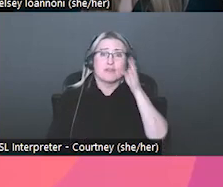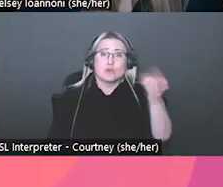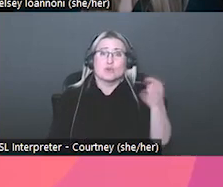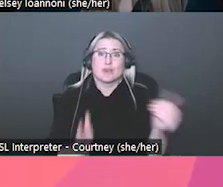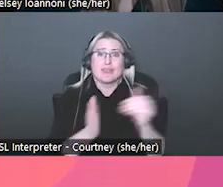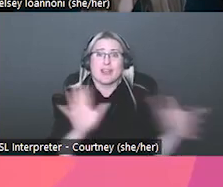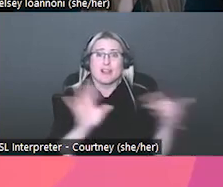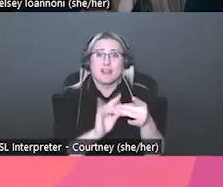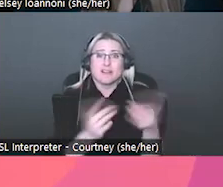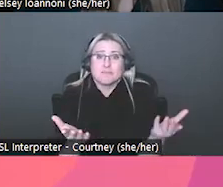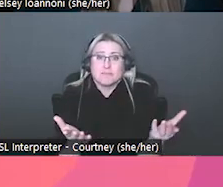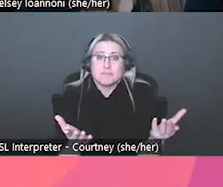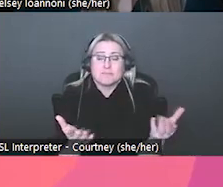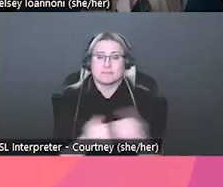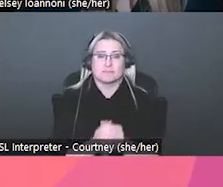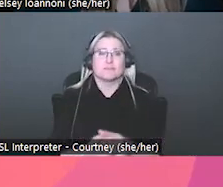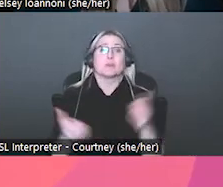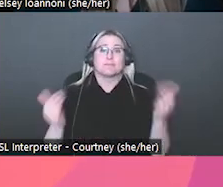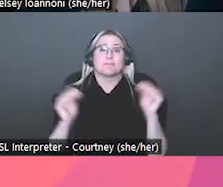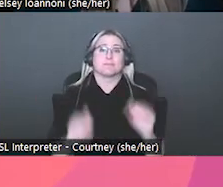Let's talk about the third example with Sally.